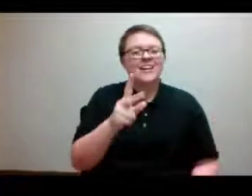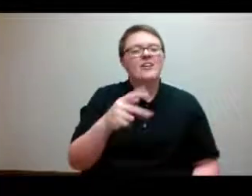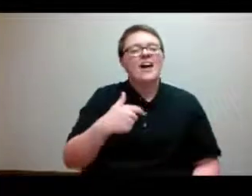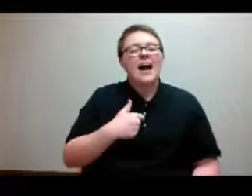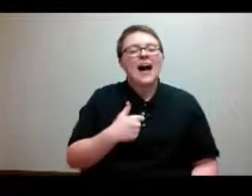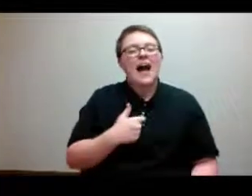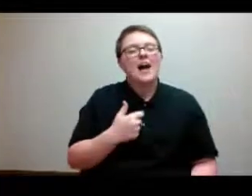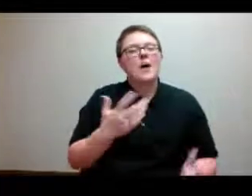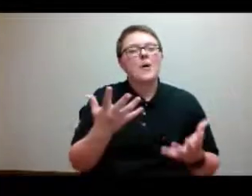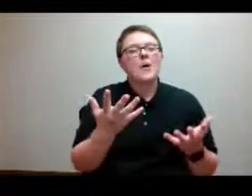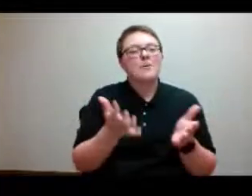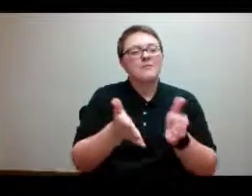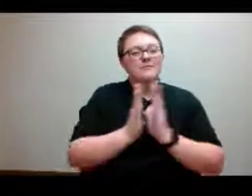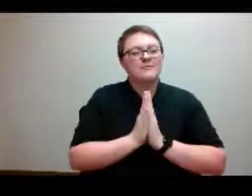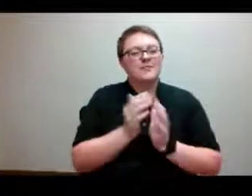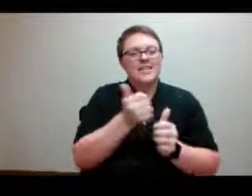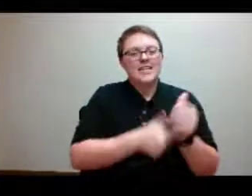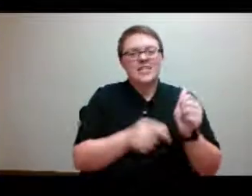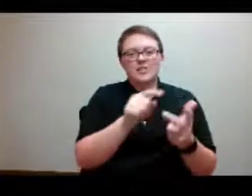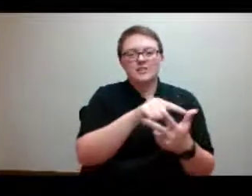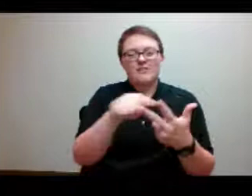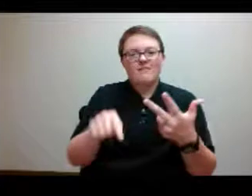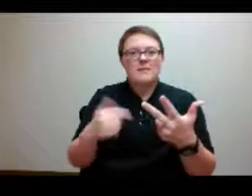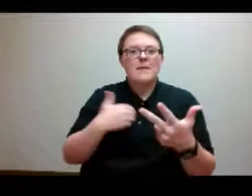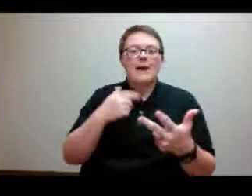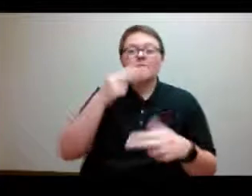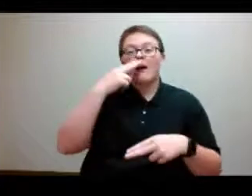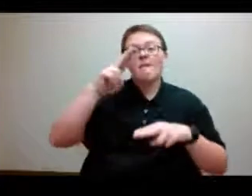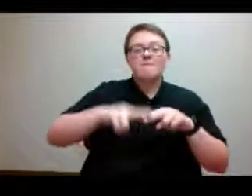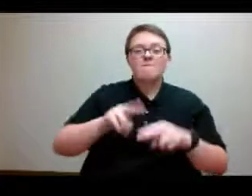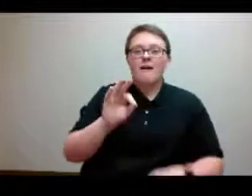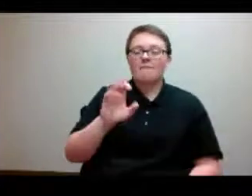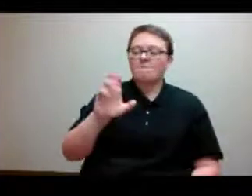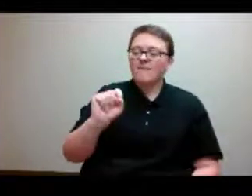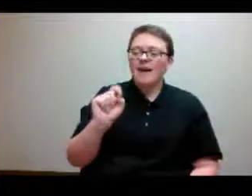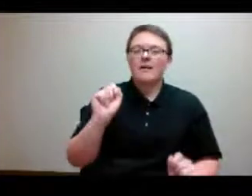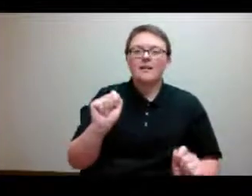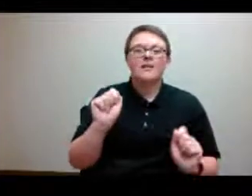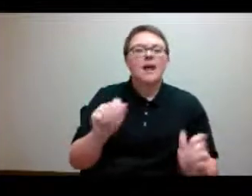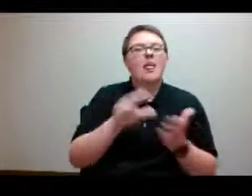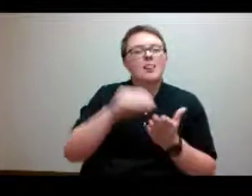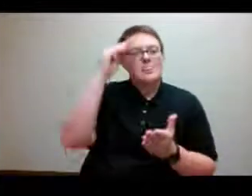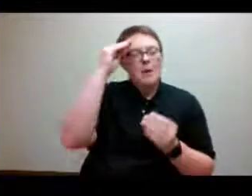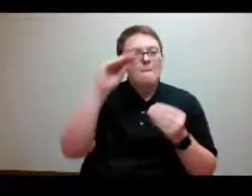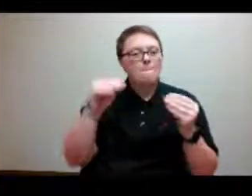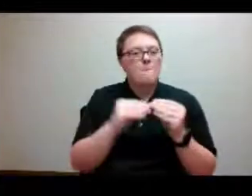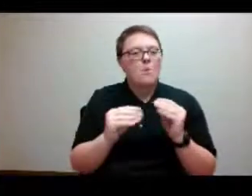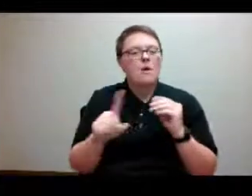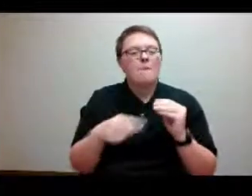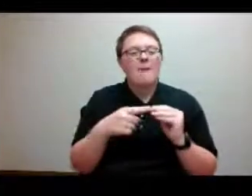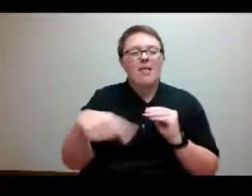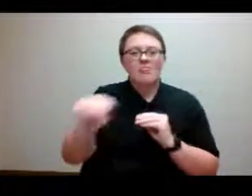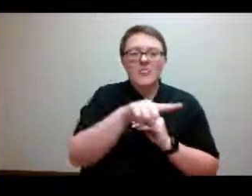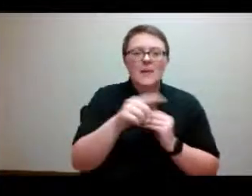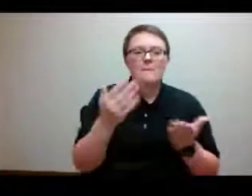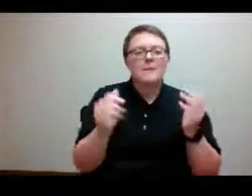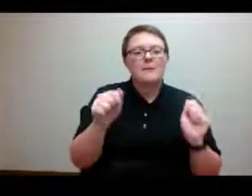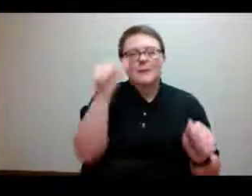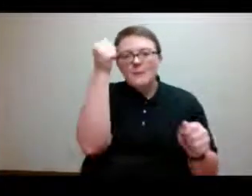one of these guys to give me a fun fact so we can know a little bit about them and maybe have something to remember them